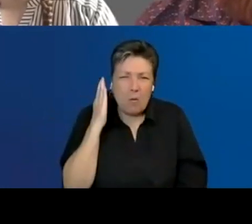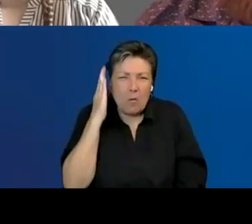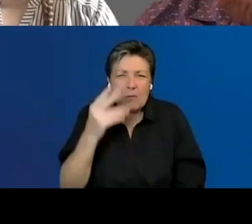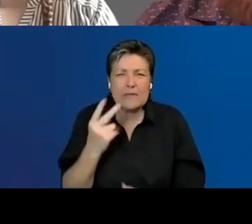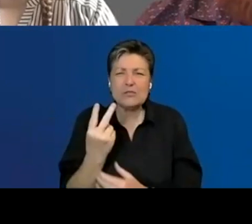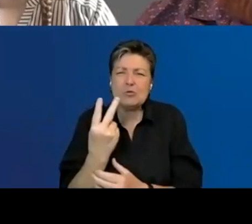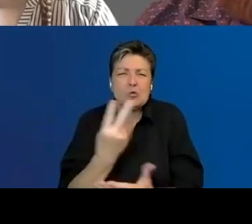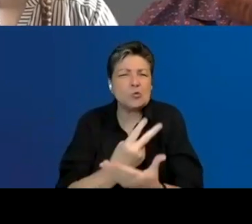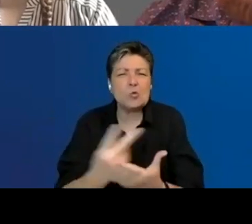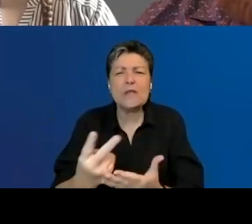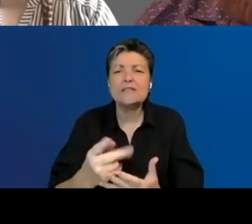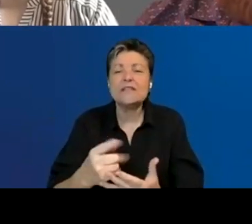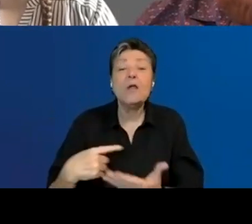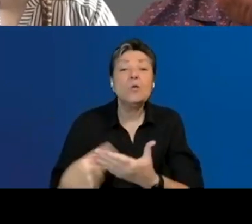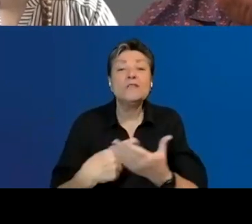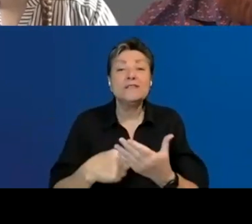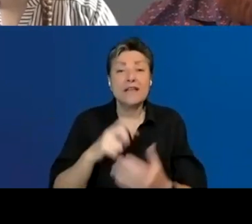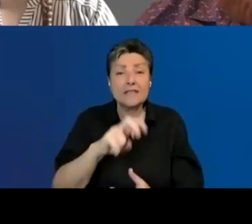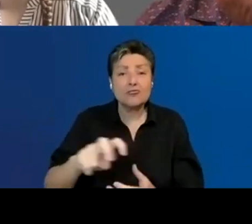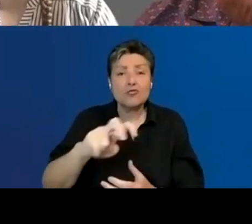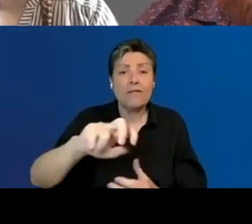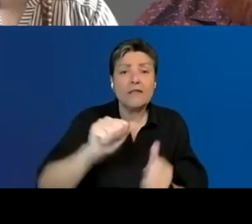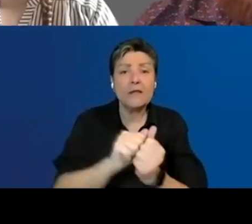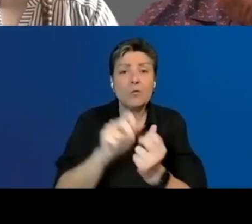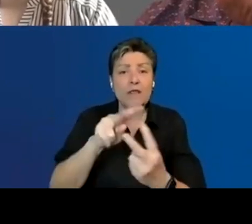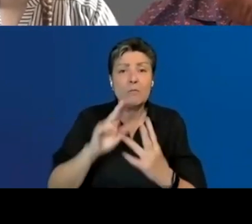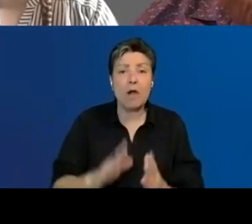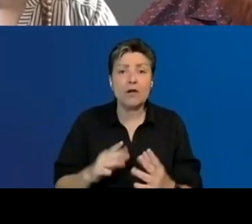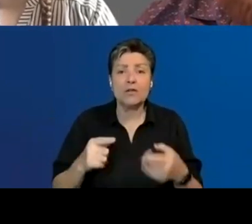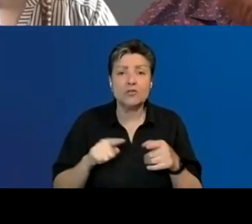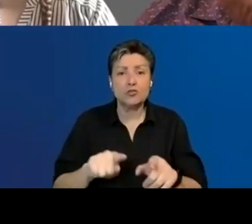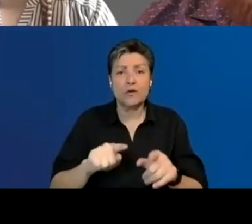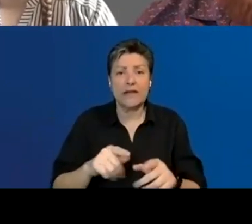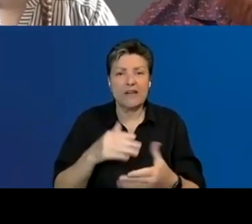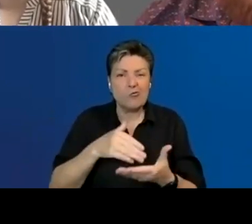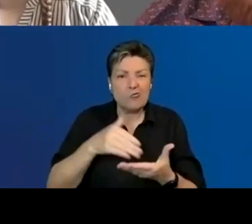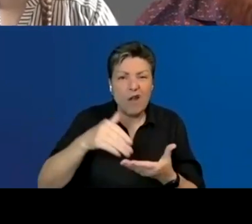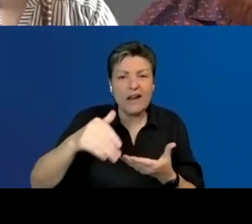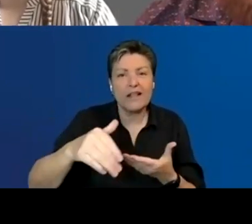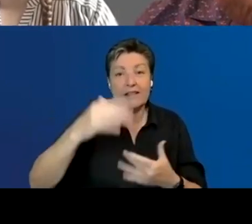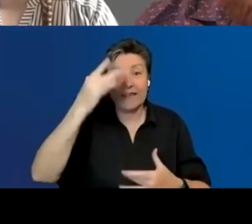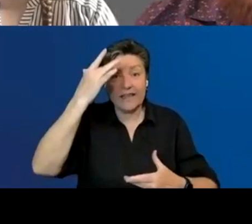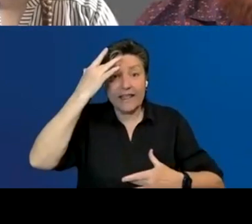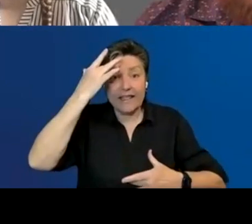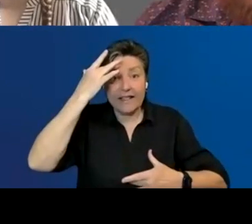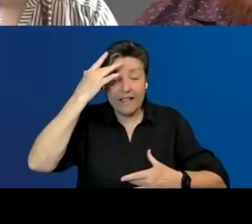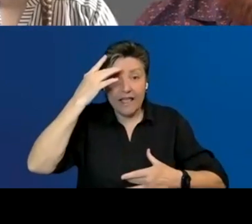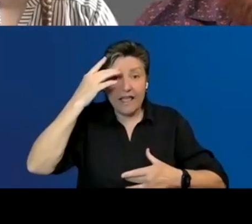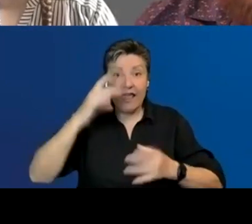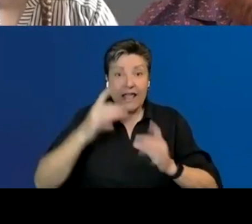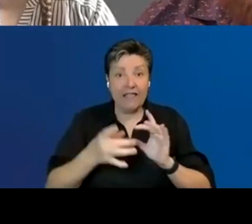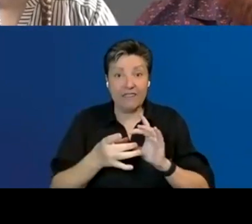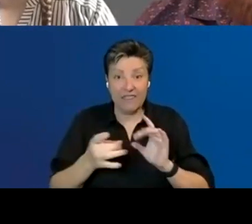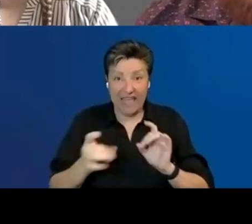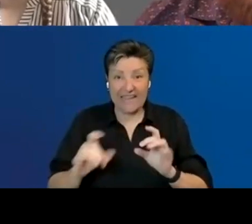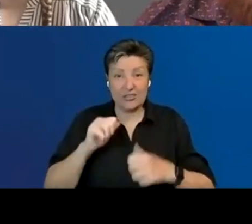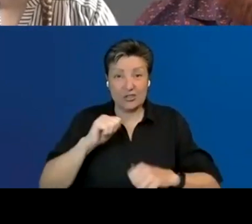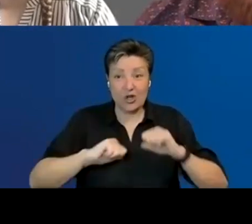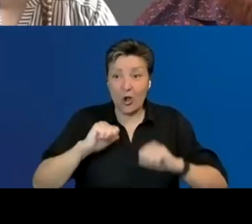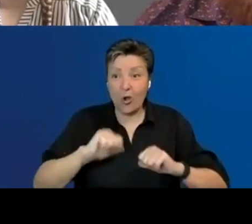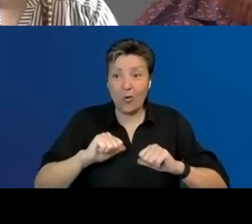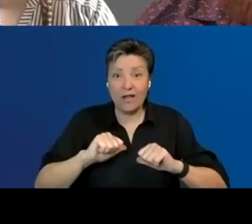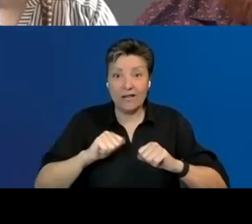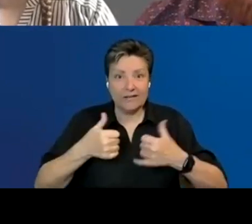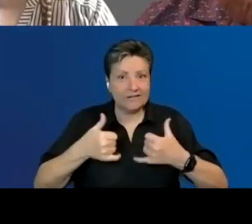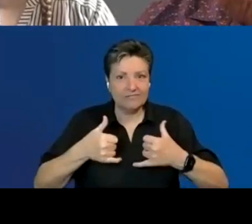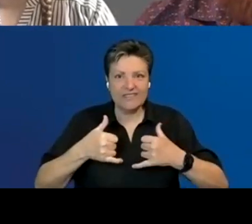with a partner while chronically ill. And then we released the episode, and it was there was still a pandemic. There